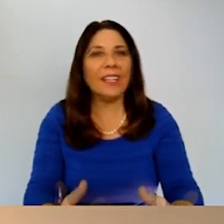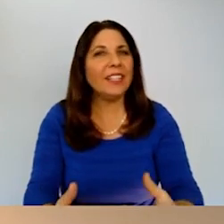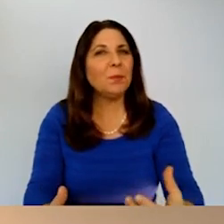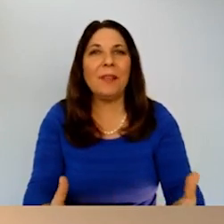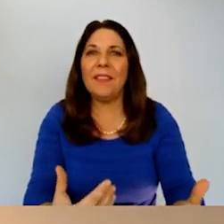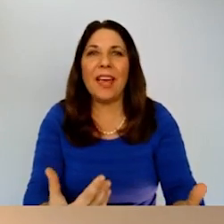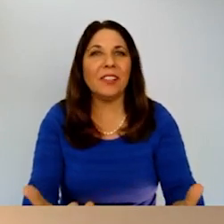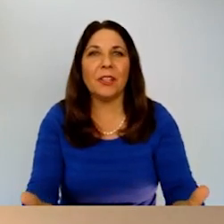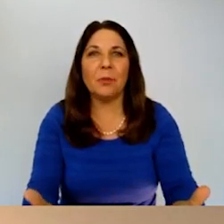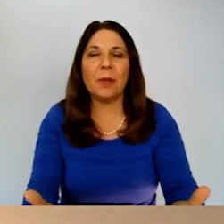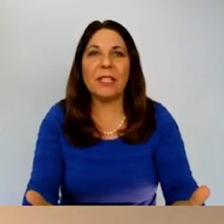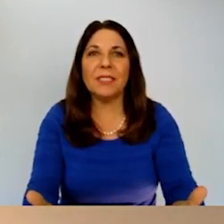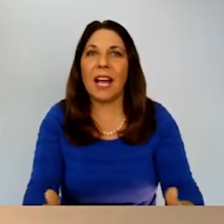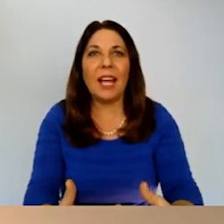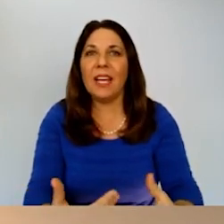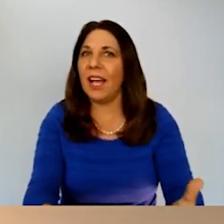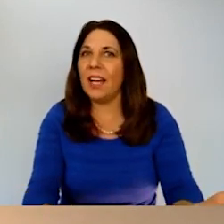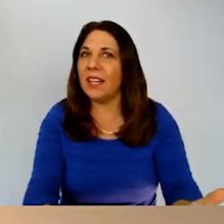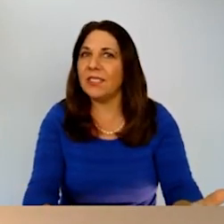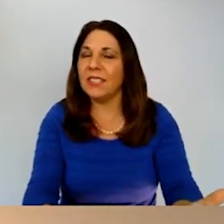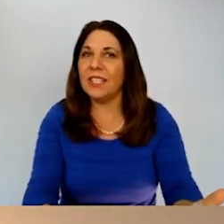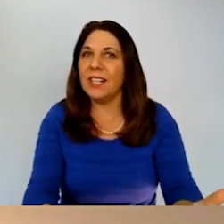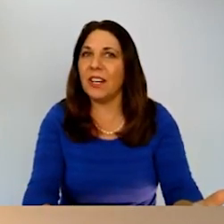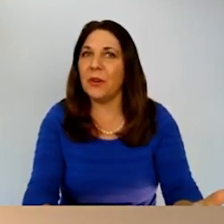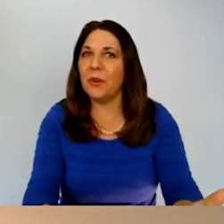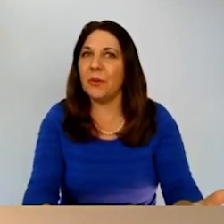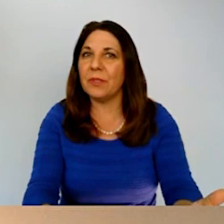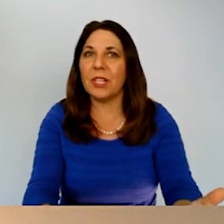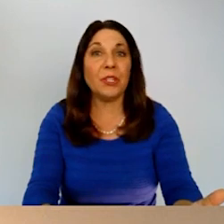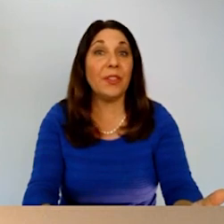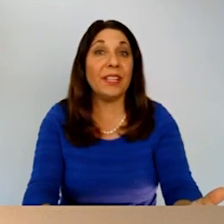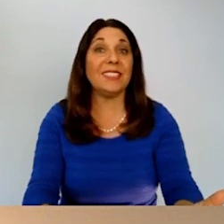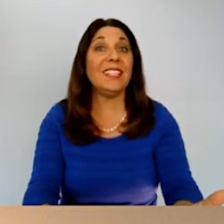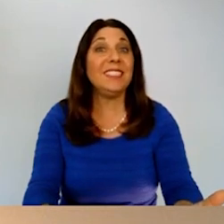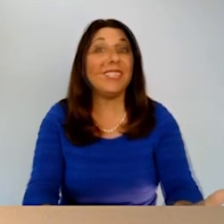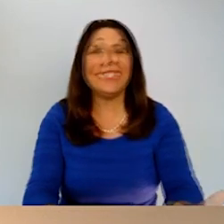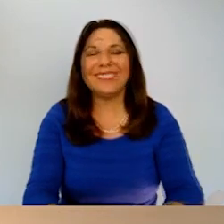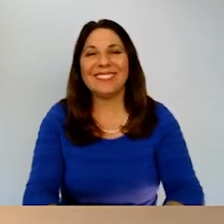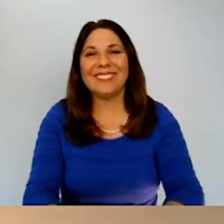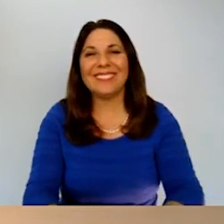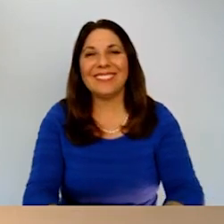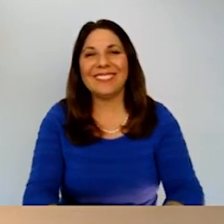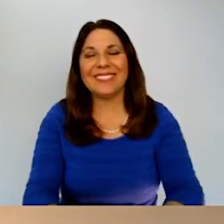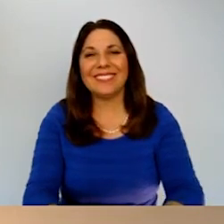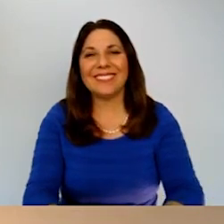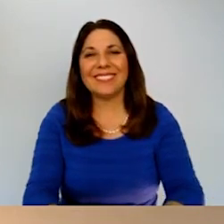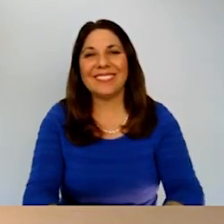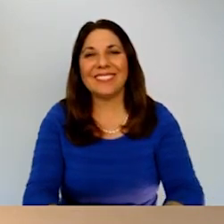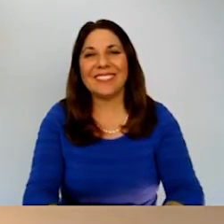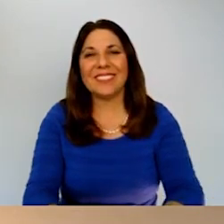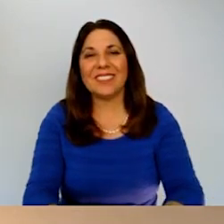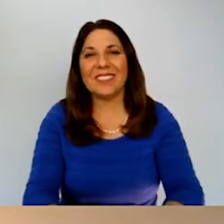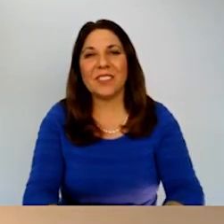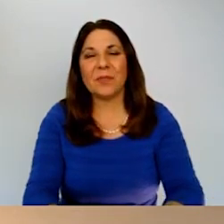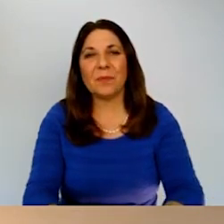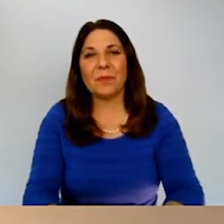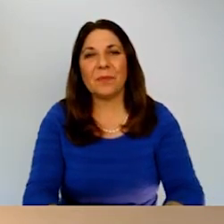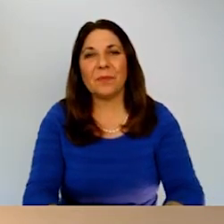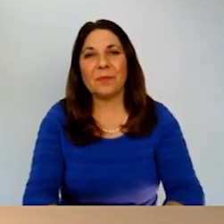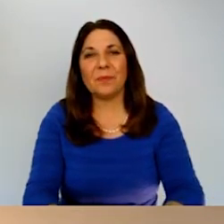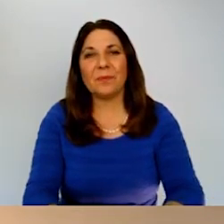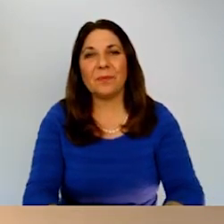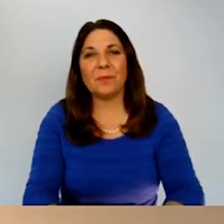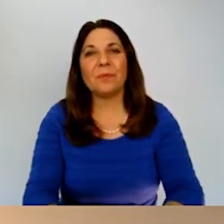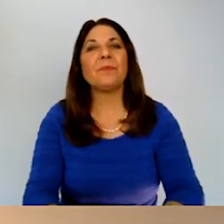coaching. Explain that a little bit, because I honestly did not know such a thing existed. Coaching management to do